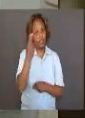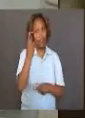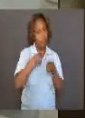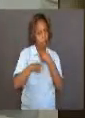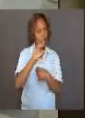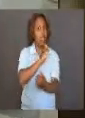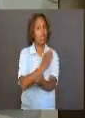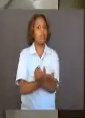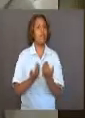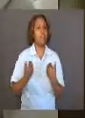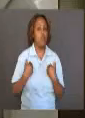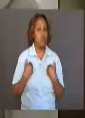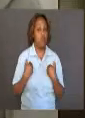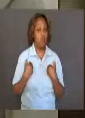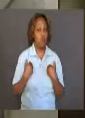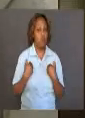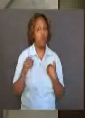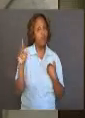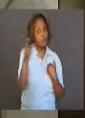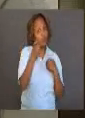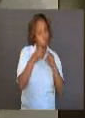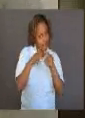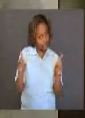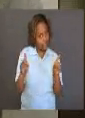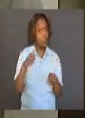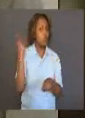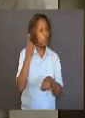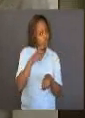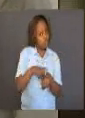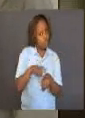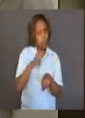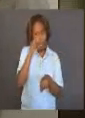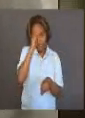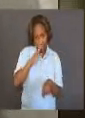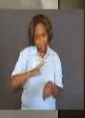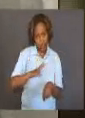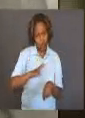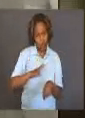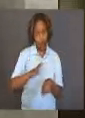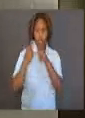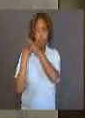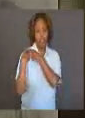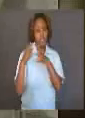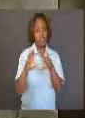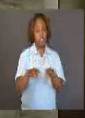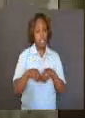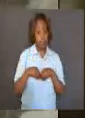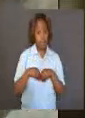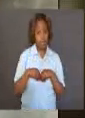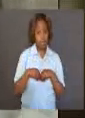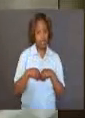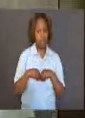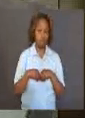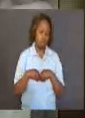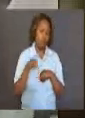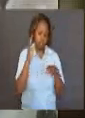benefits. However, every time a person accepts responsibility, there are